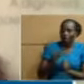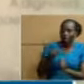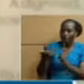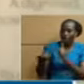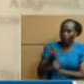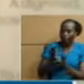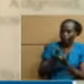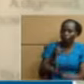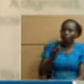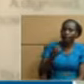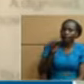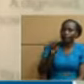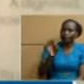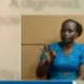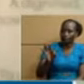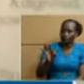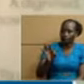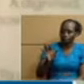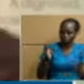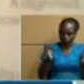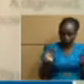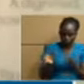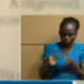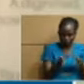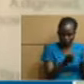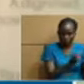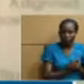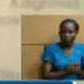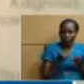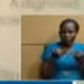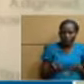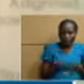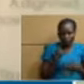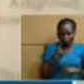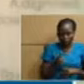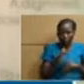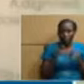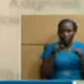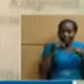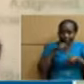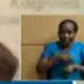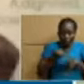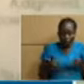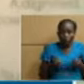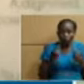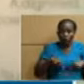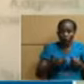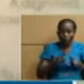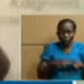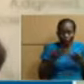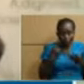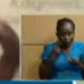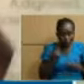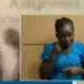getting through NSSF. Now, we consider that this is the time that we need to look at them. And